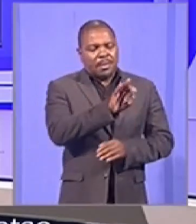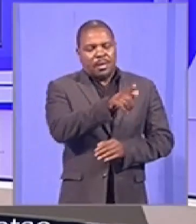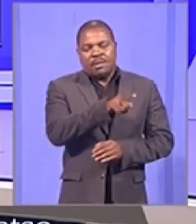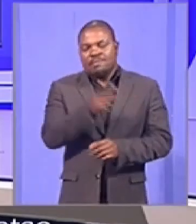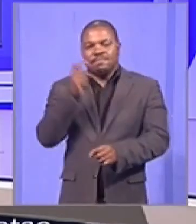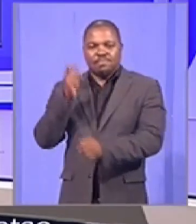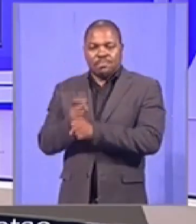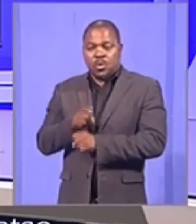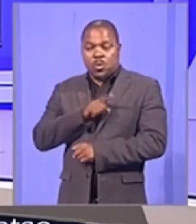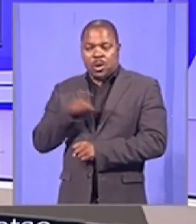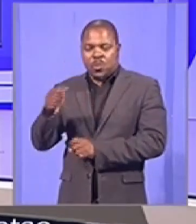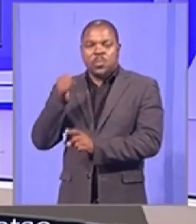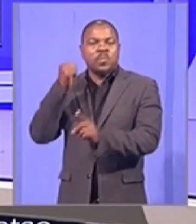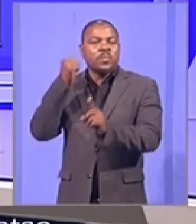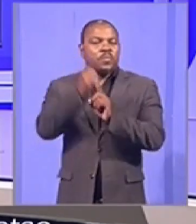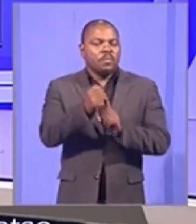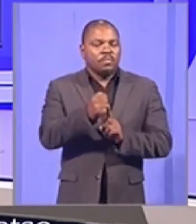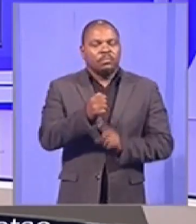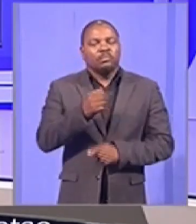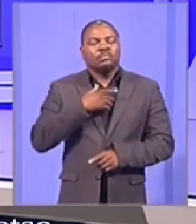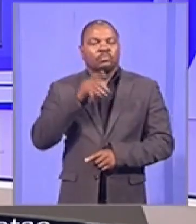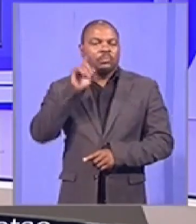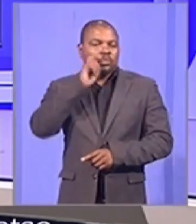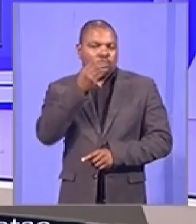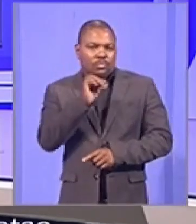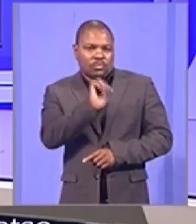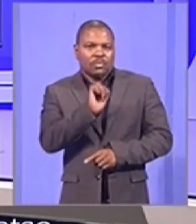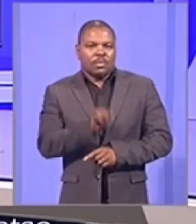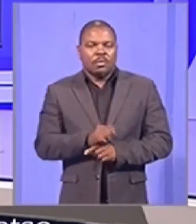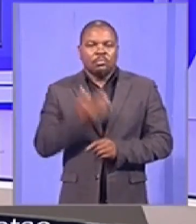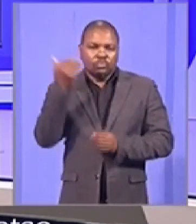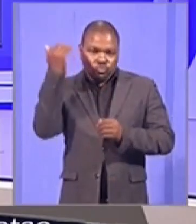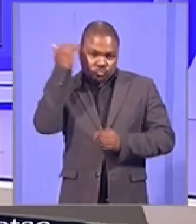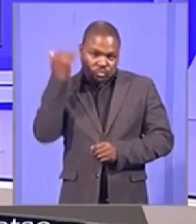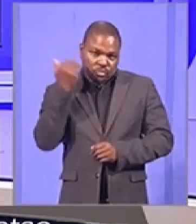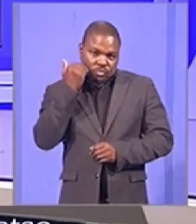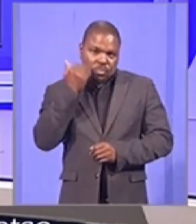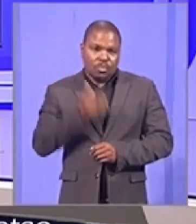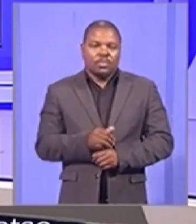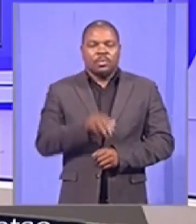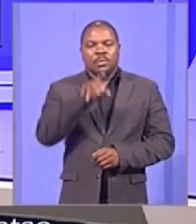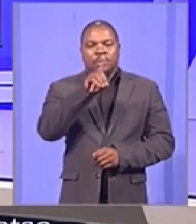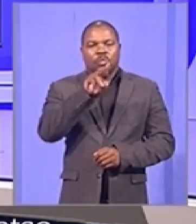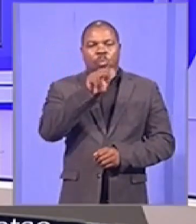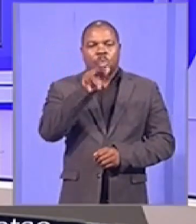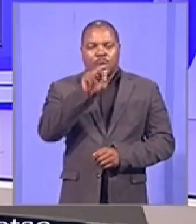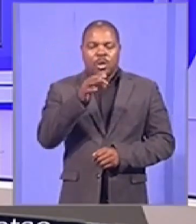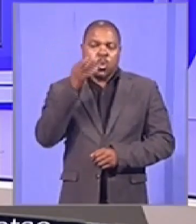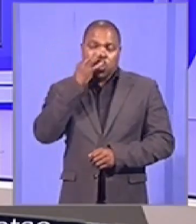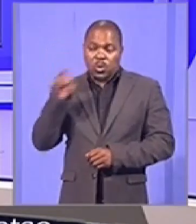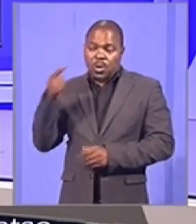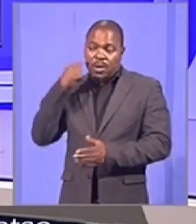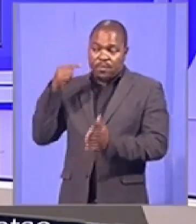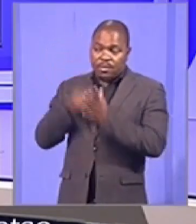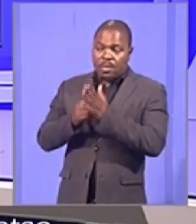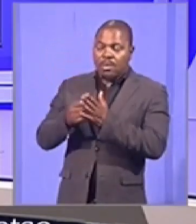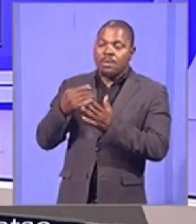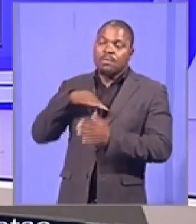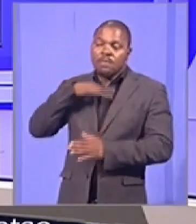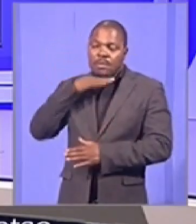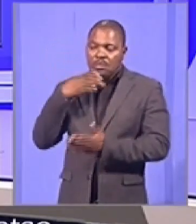gagwe beile. Magistrata Duen Spandiel wa tlhotse gore ga a rebola bopaki jo bo lekaneng go ka gololwa